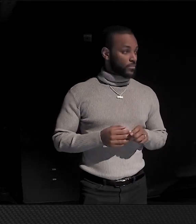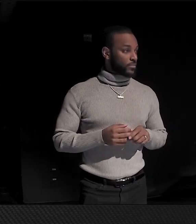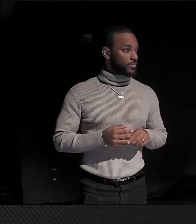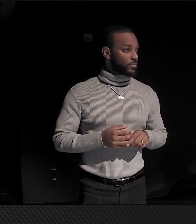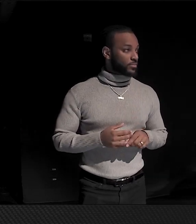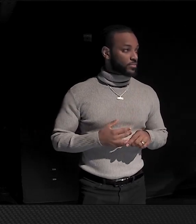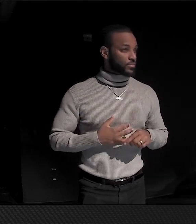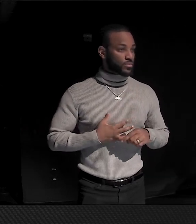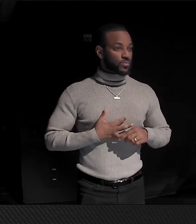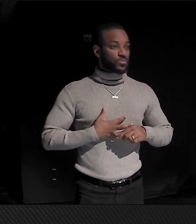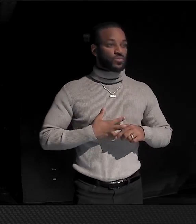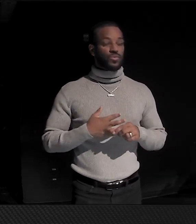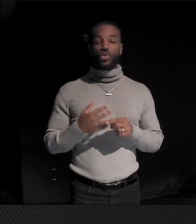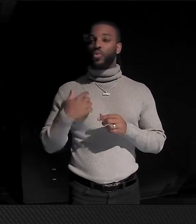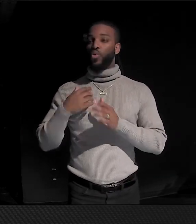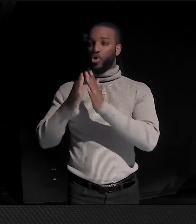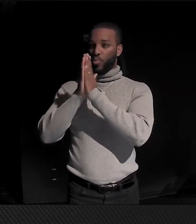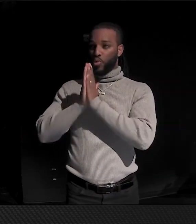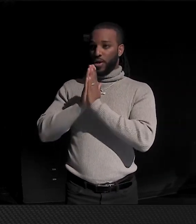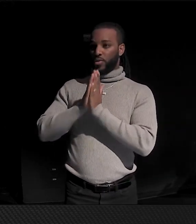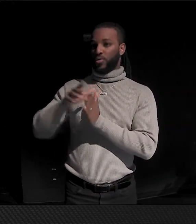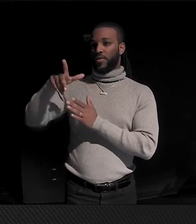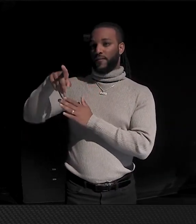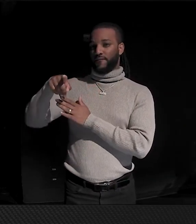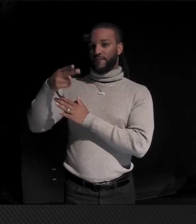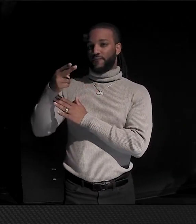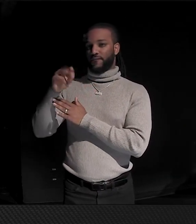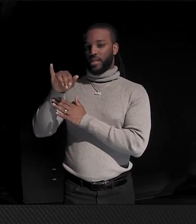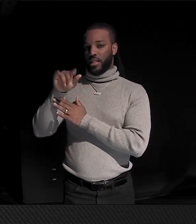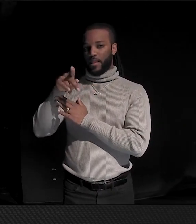We're going to pray through Philippians 2,